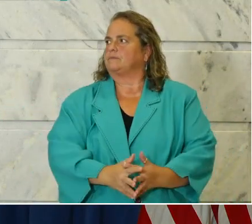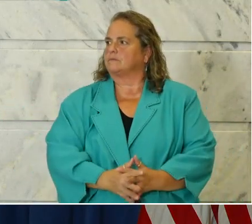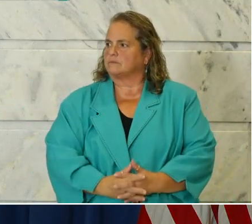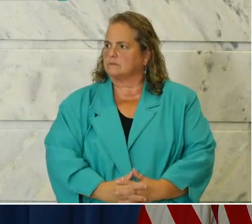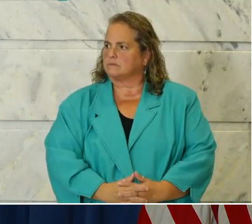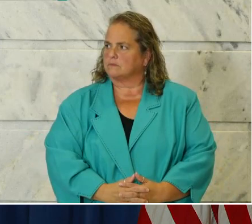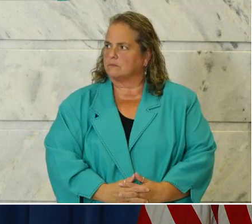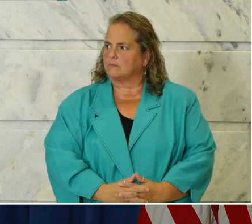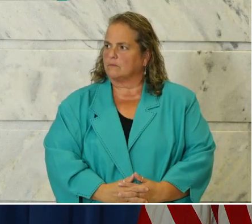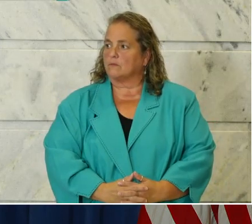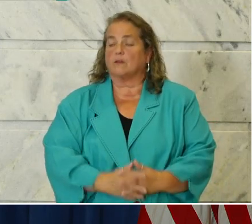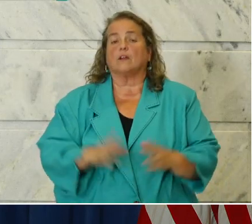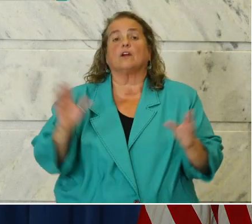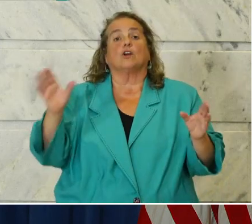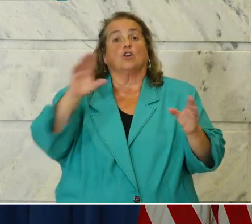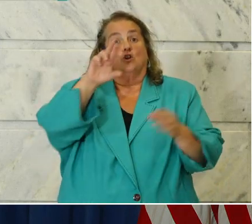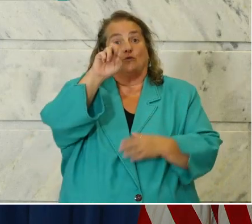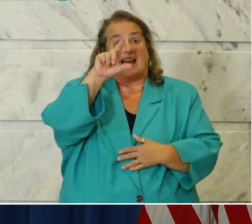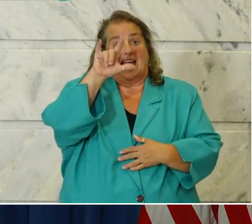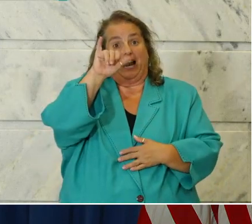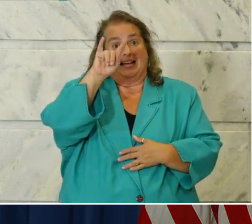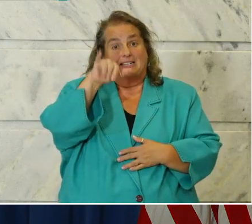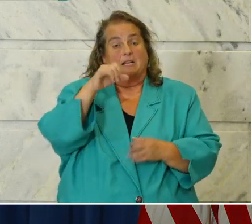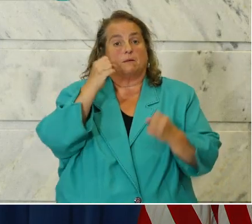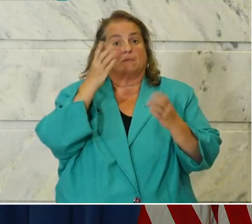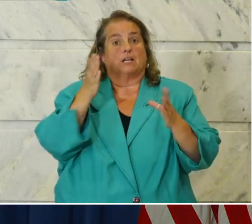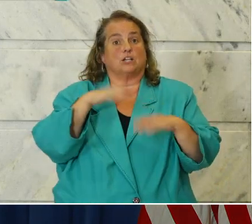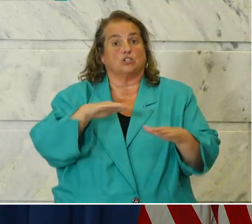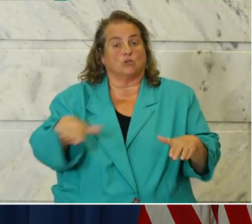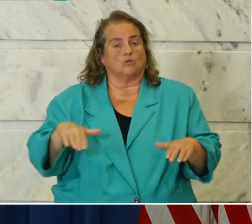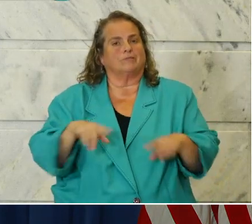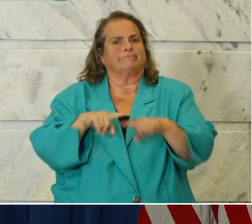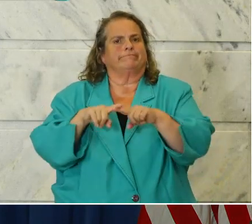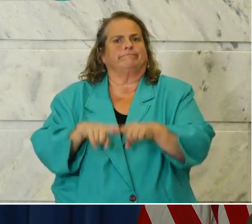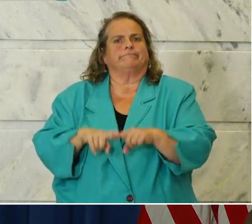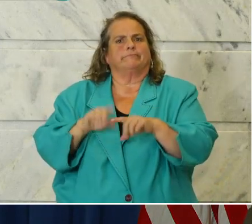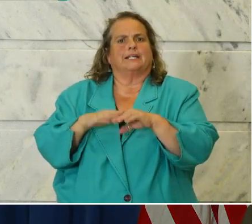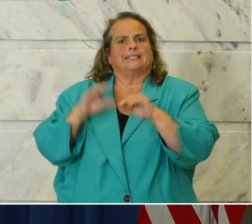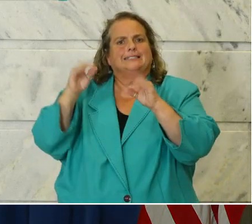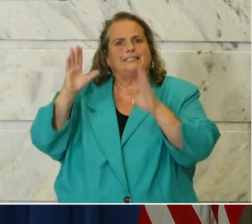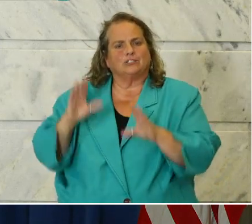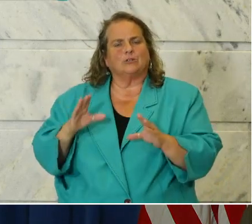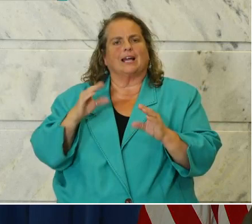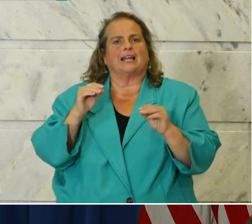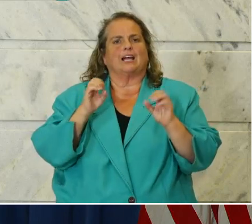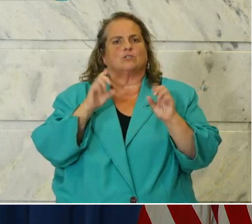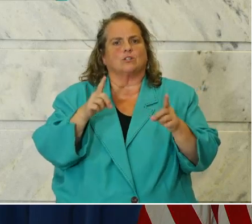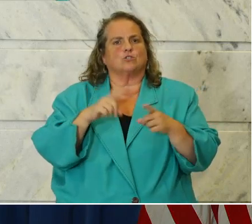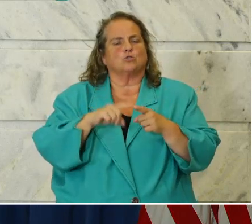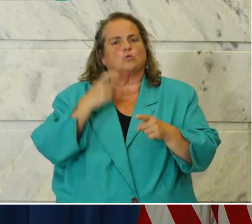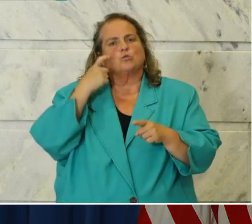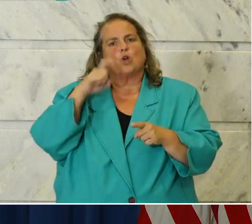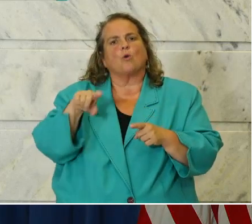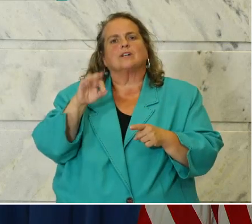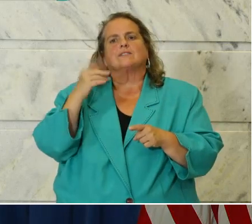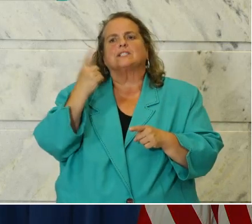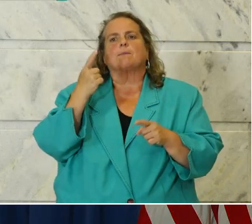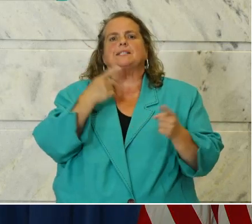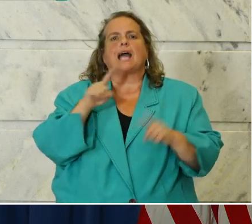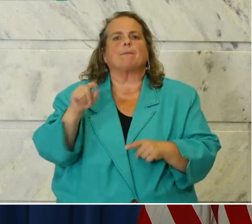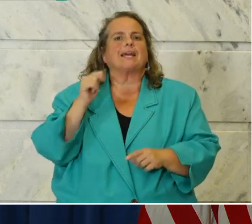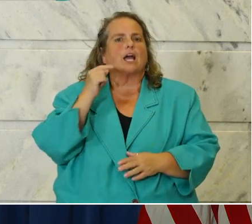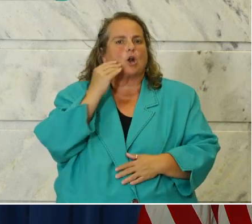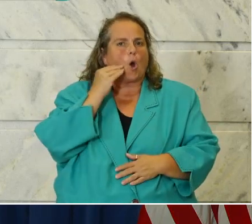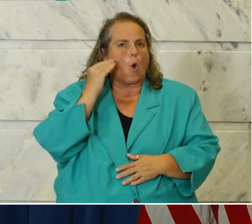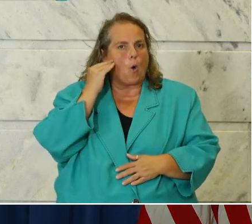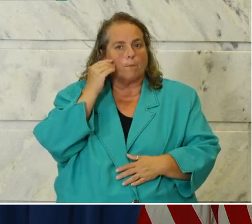The reality is there are a lot of children who rely on teachers and educators to notice if there is anything going on at home as far as